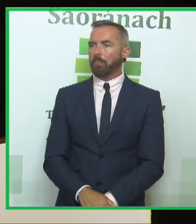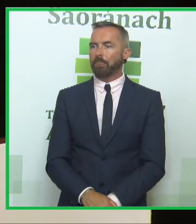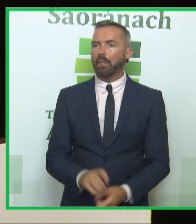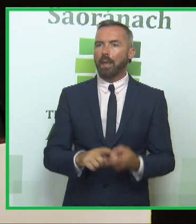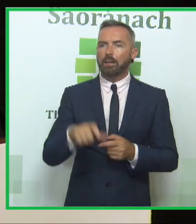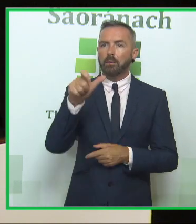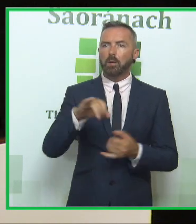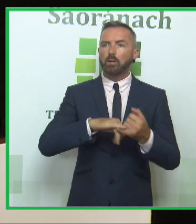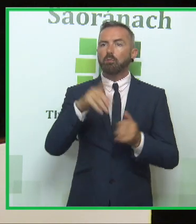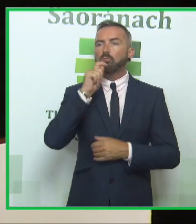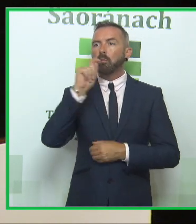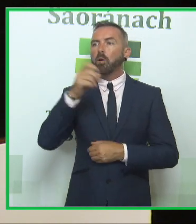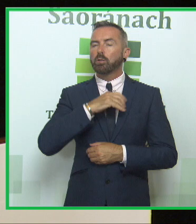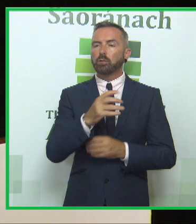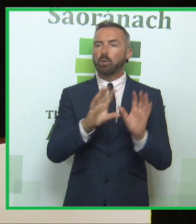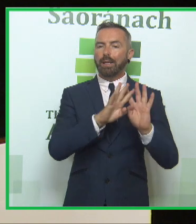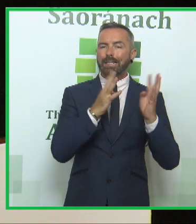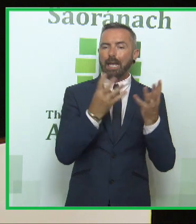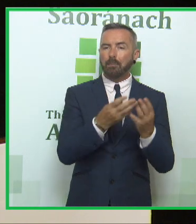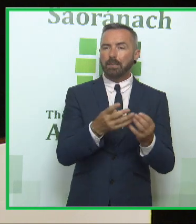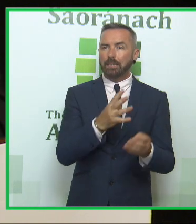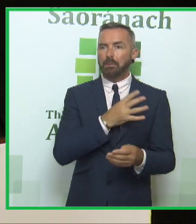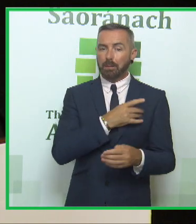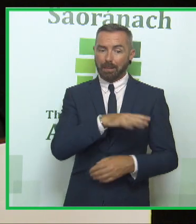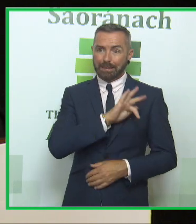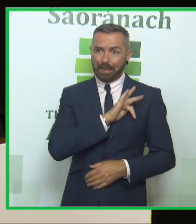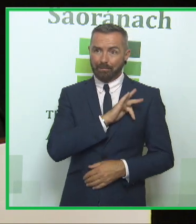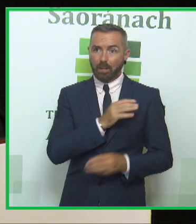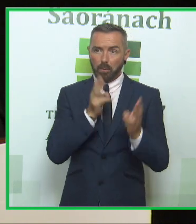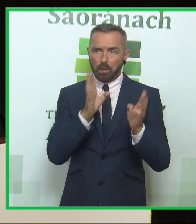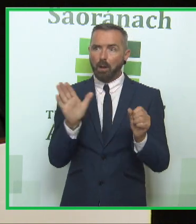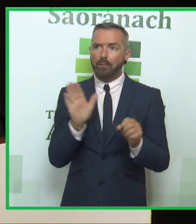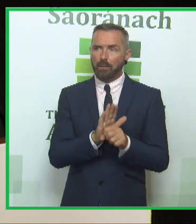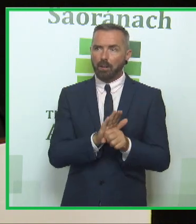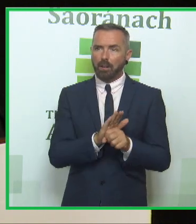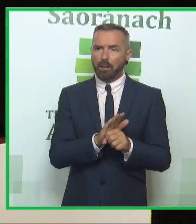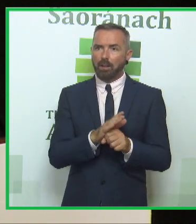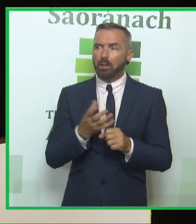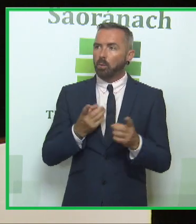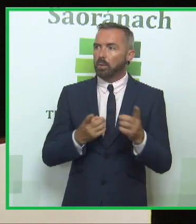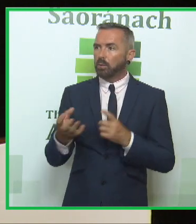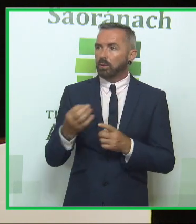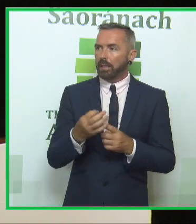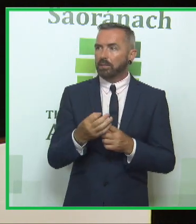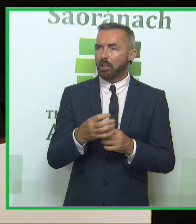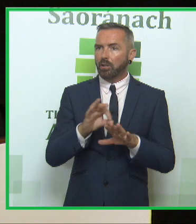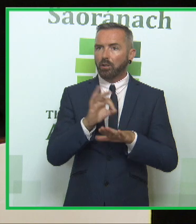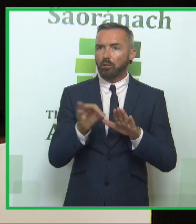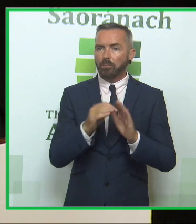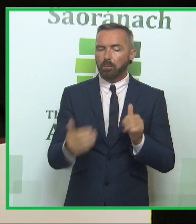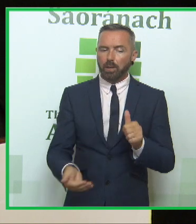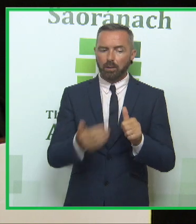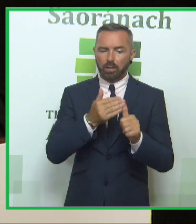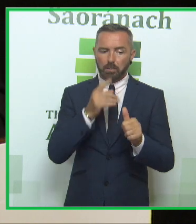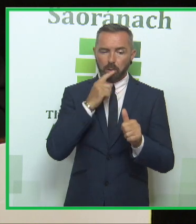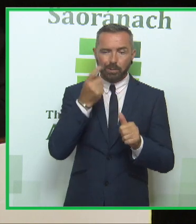Committees regularly throughout my career, they are very powerful. They do get cross-government priorities. But let's come back to